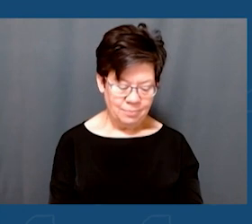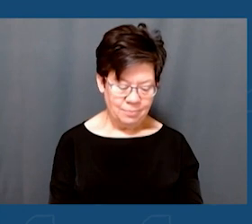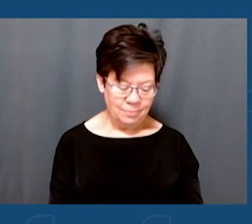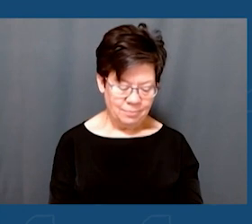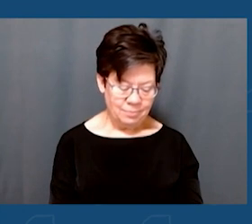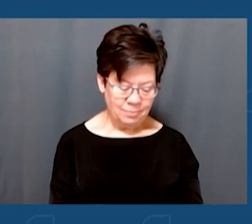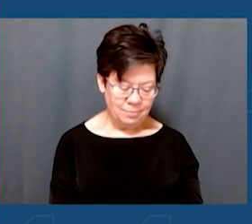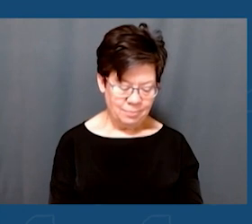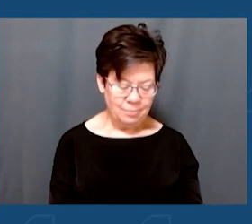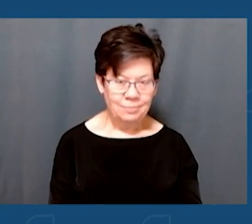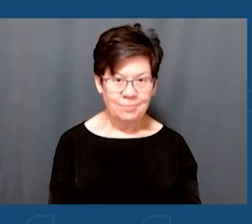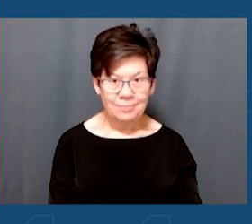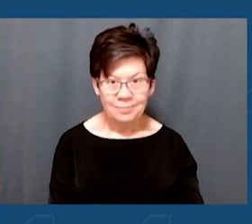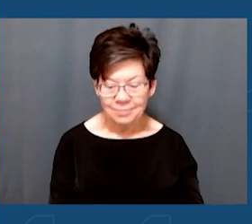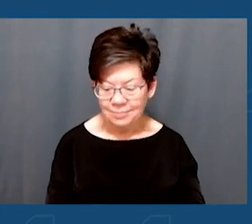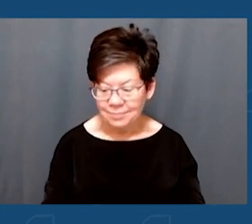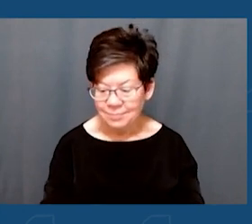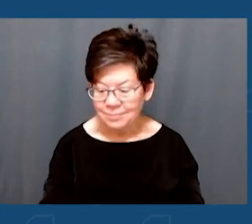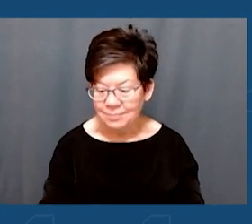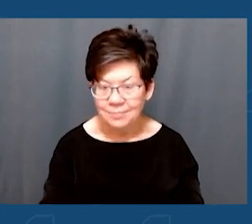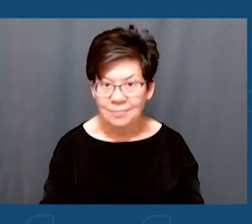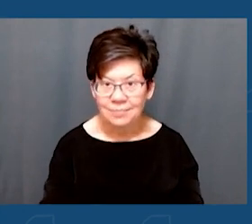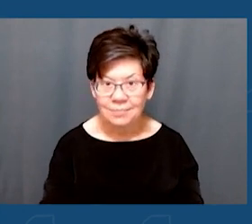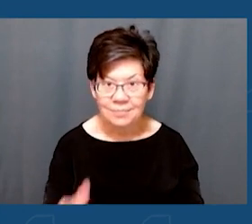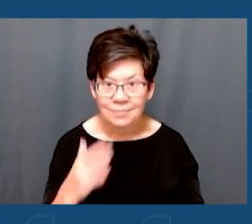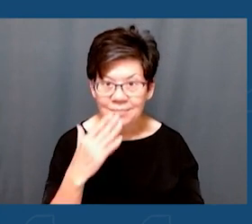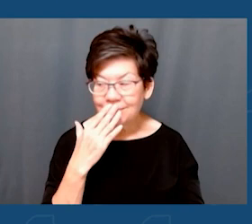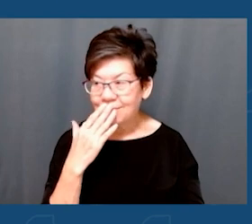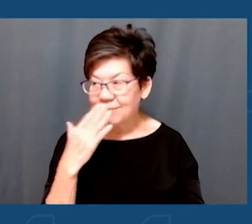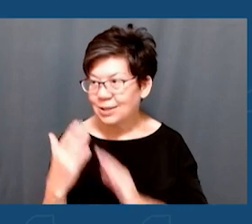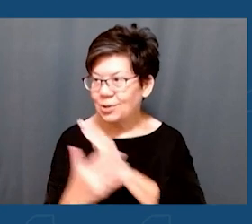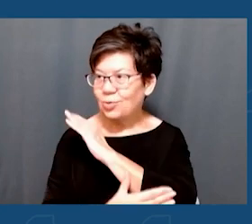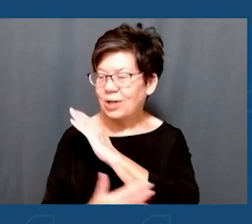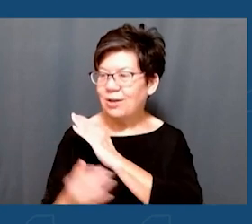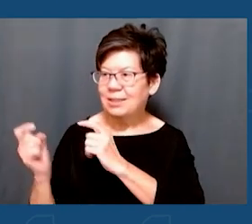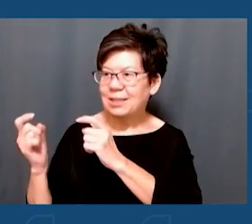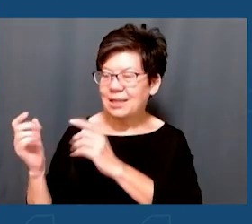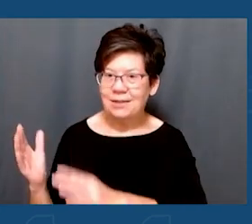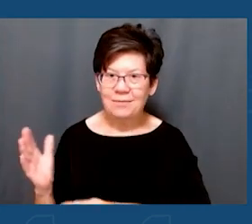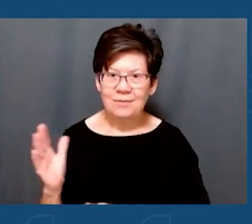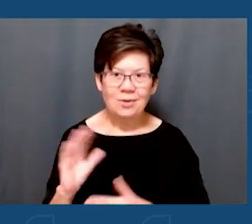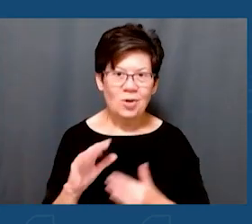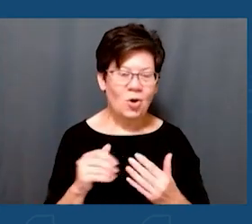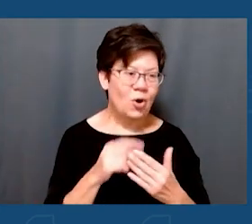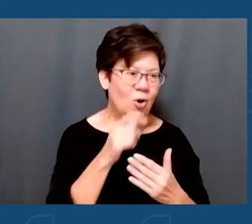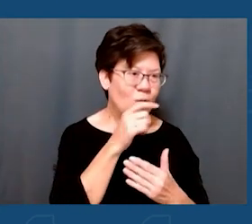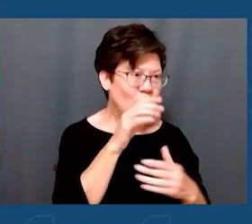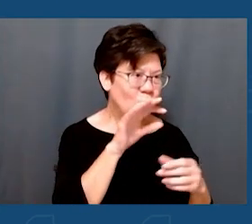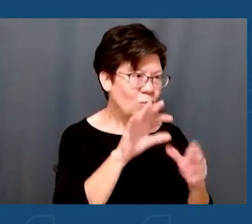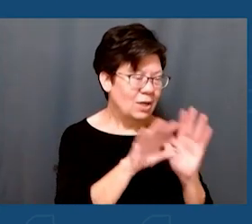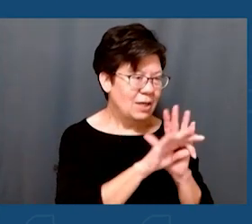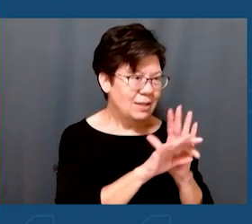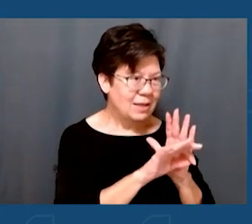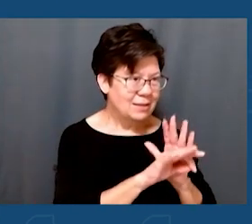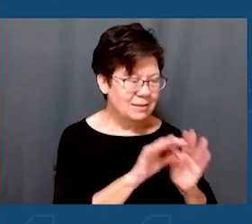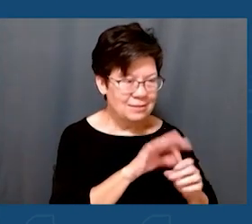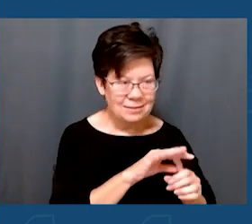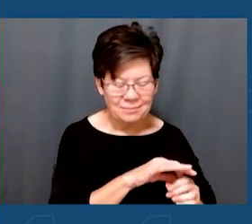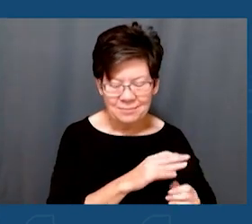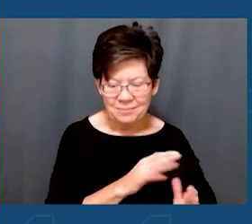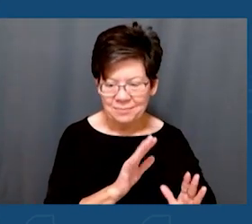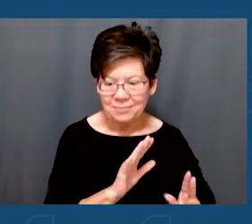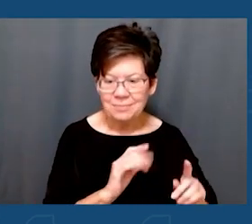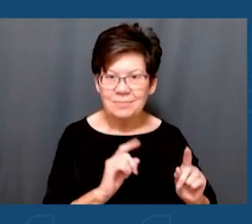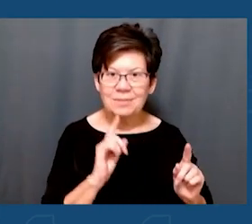Thank you very much, County Executive, all of our electeds. There are a few electeds that